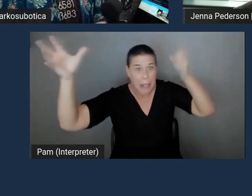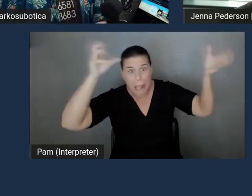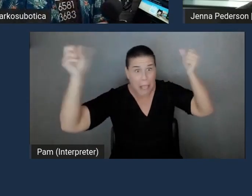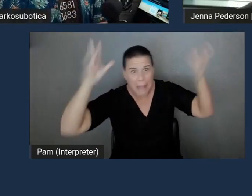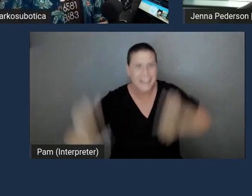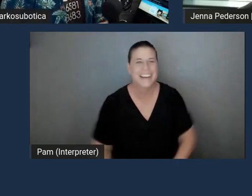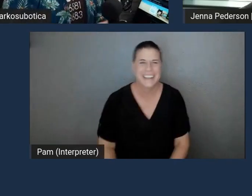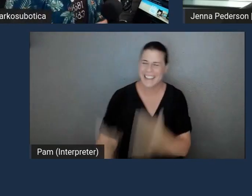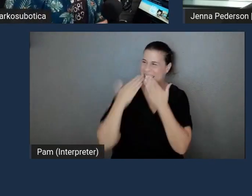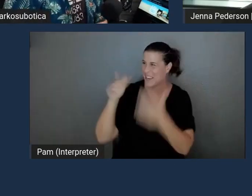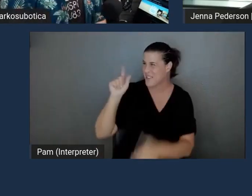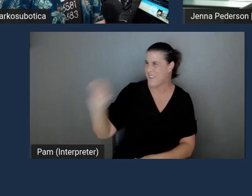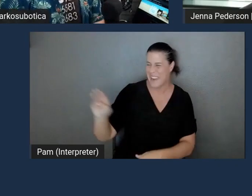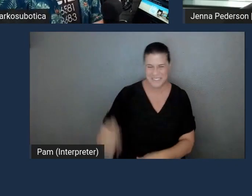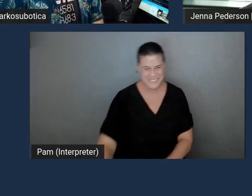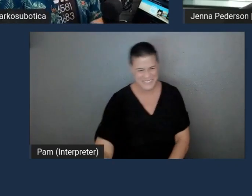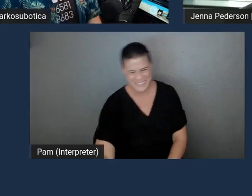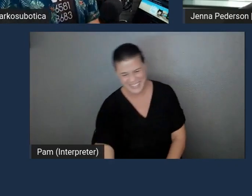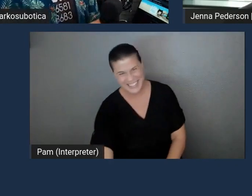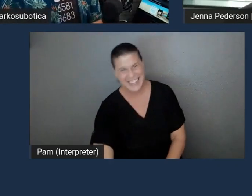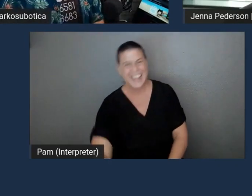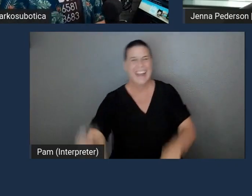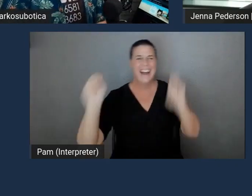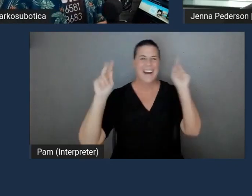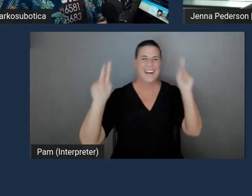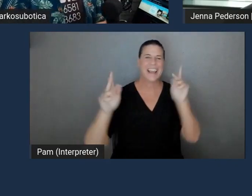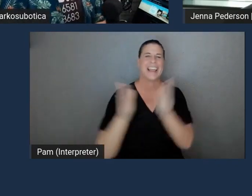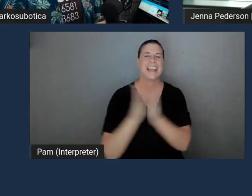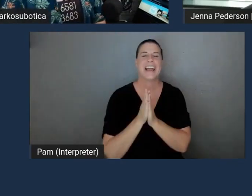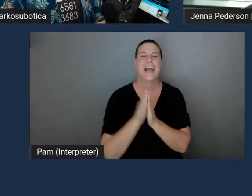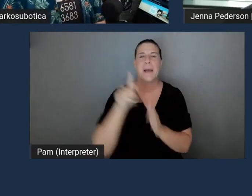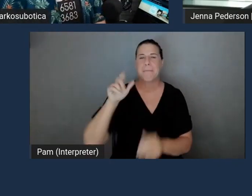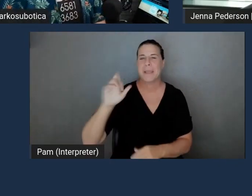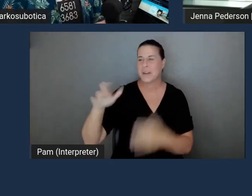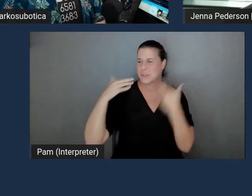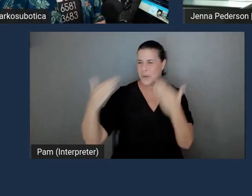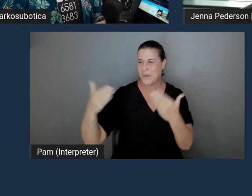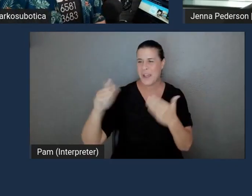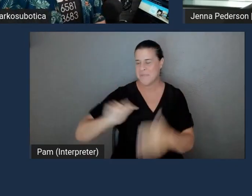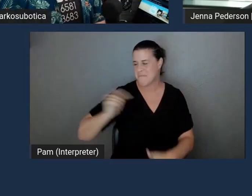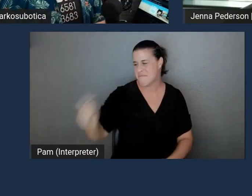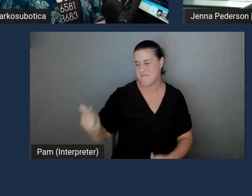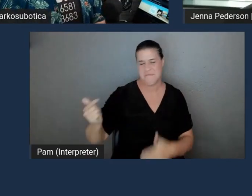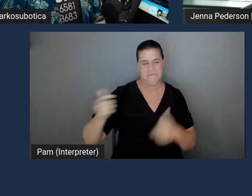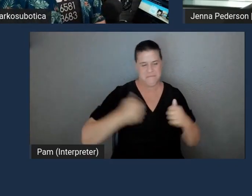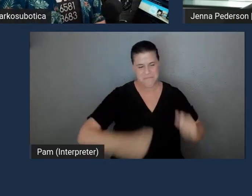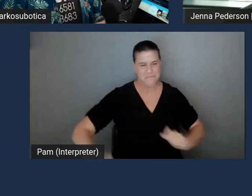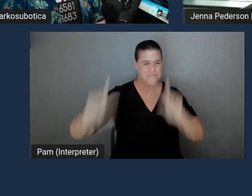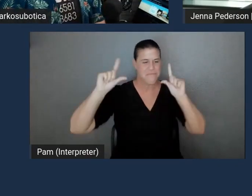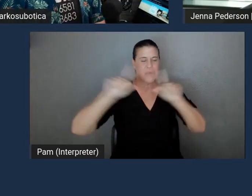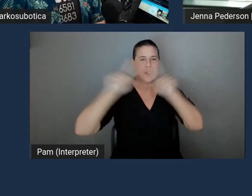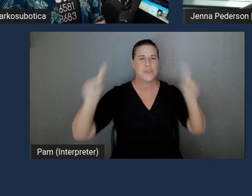Thank you, Pam. All right. Okay, Peter. Let's bring that up.